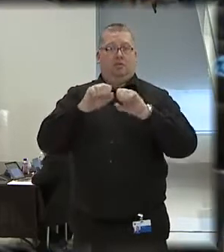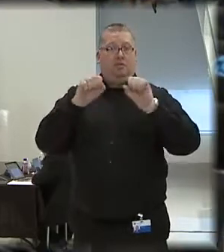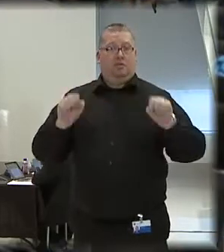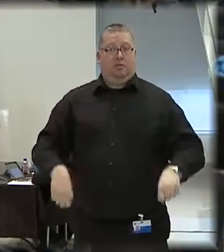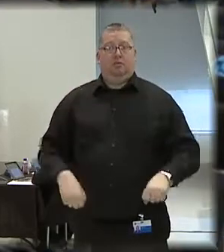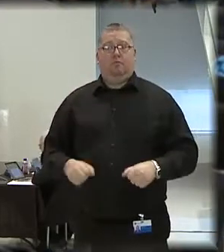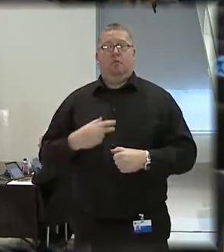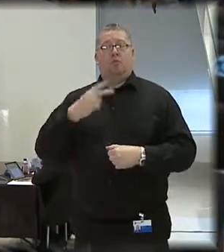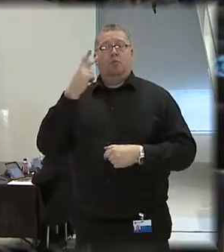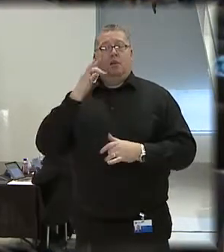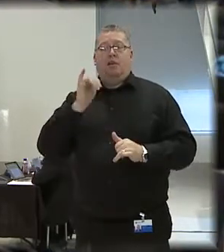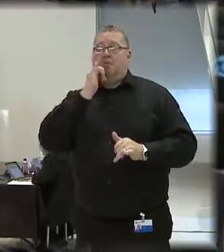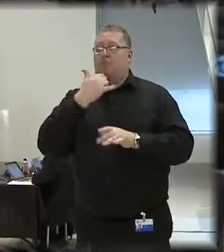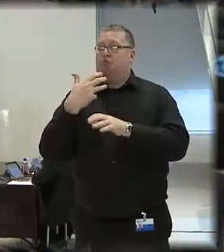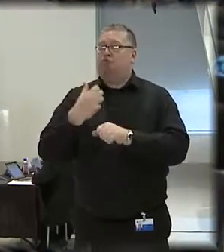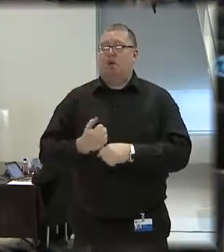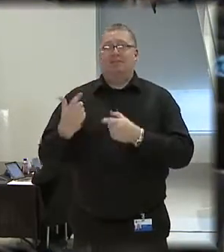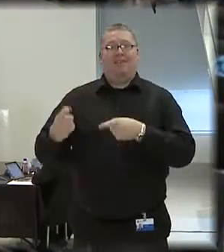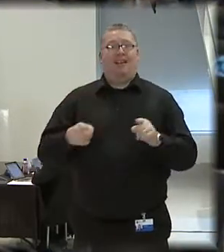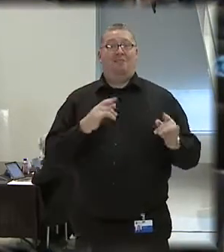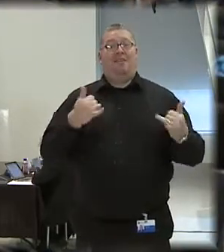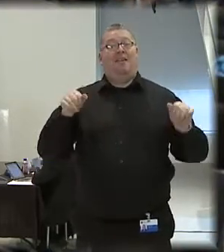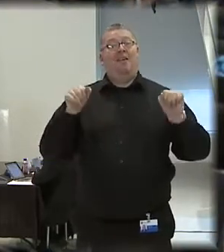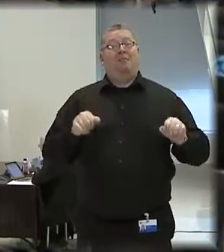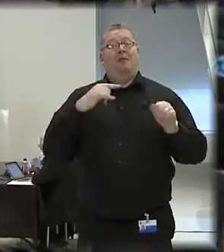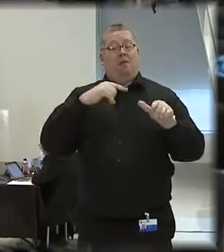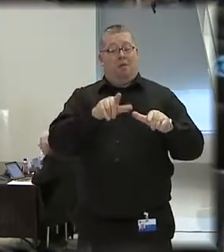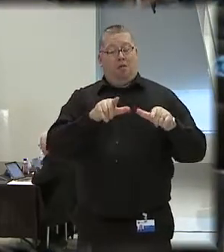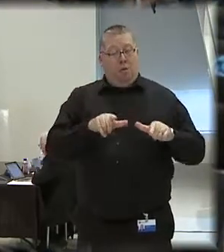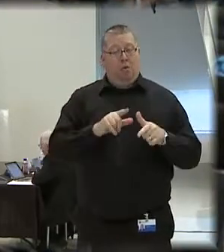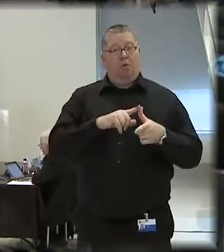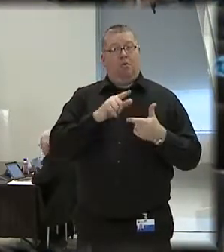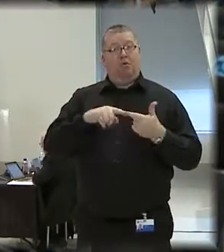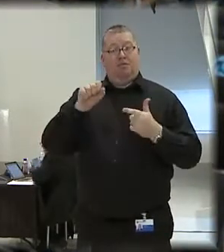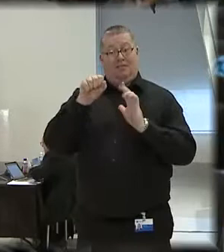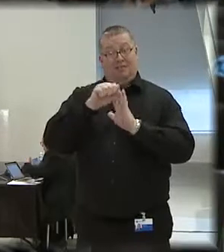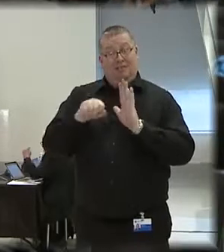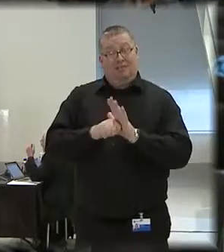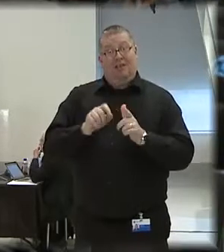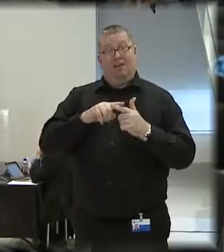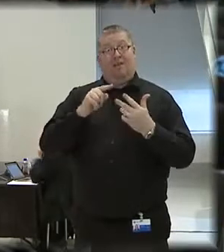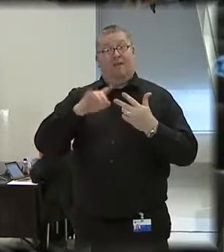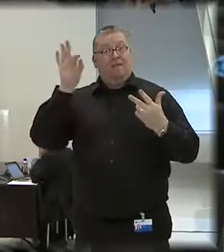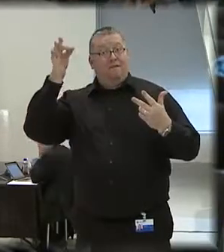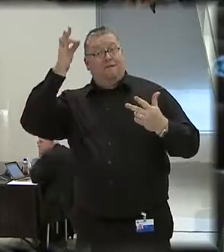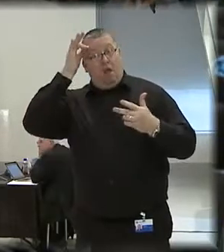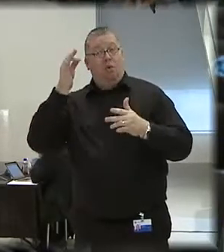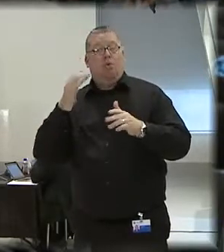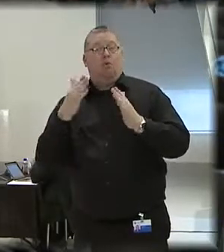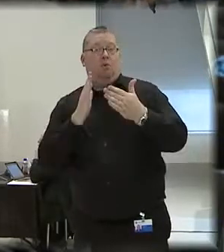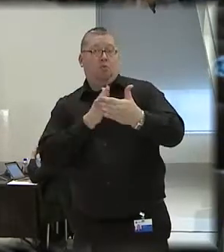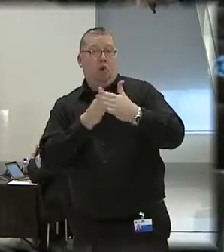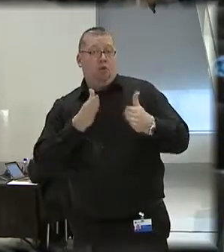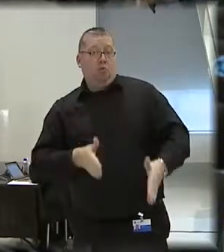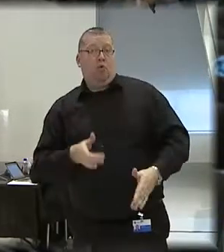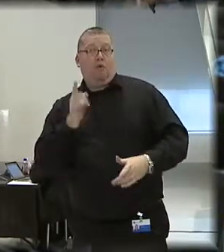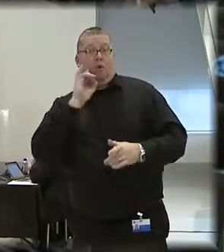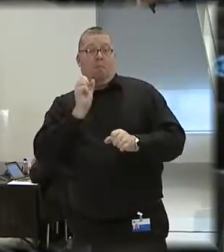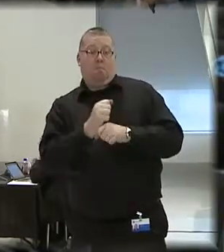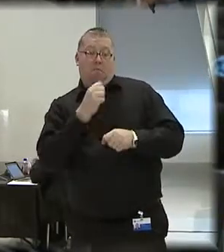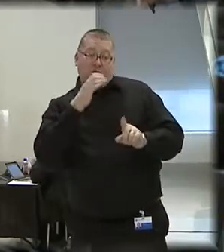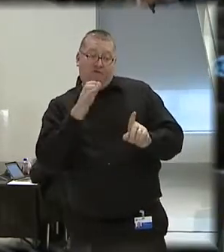and mistrust law enforcement, as well as the ability of local, state, and federal prosecutors to investigate and hold individual officers